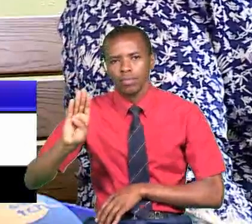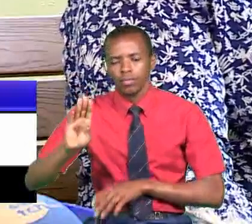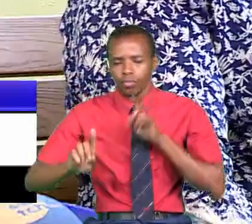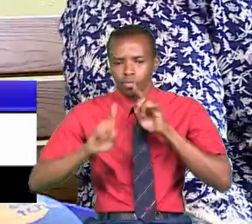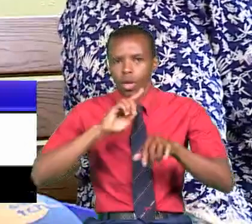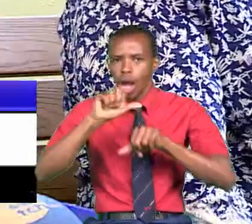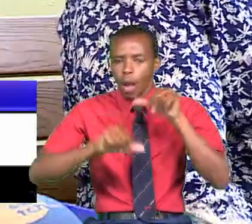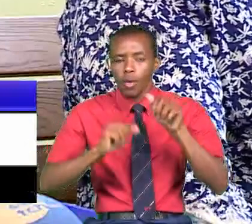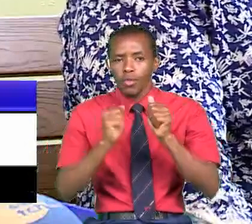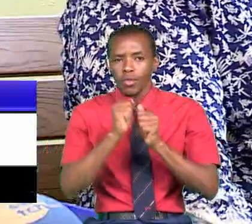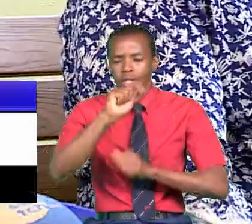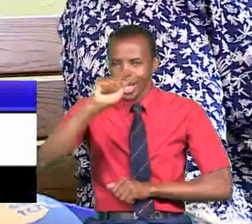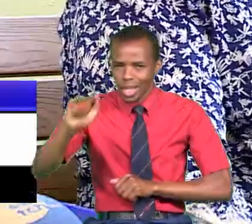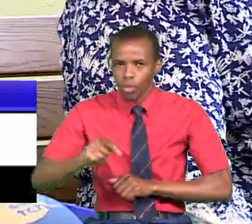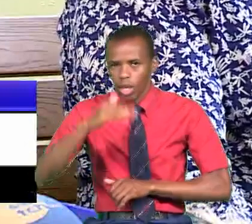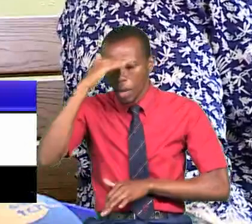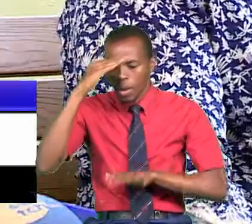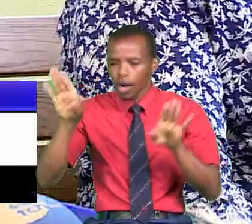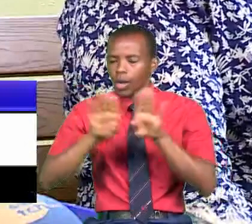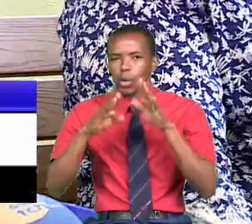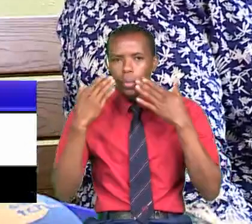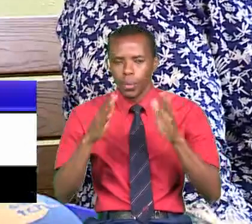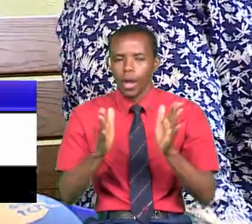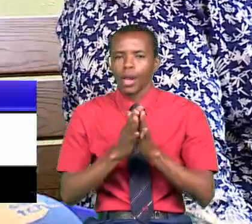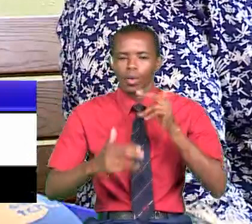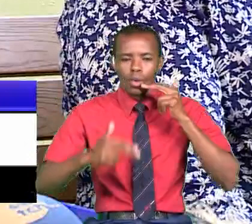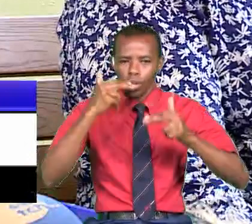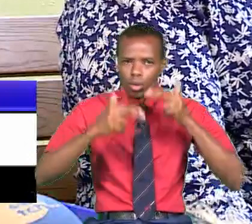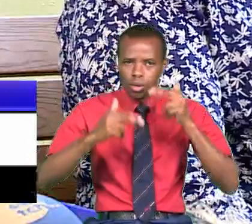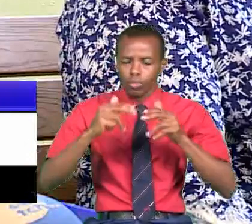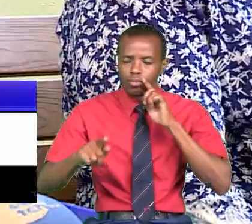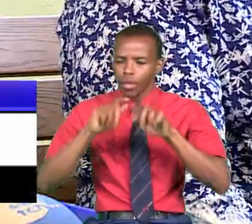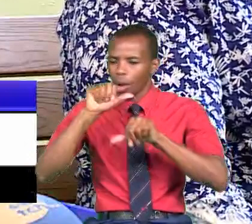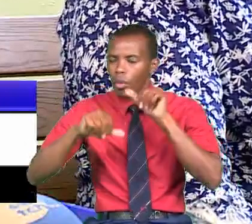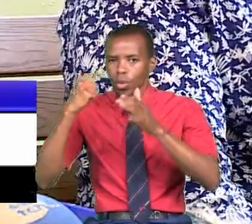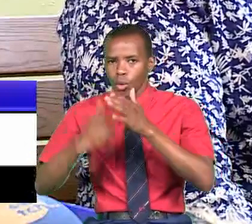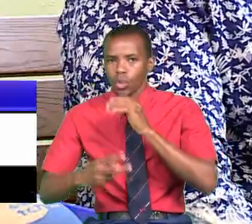talking about 15,000 bars who have closed, bars and hotels. We are talking about